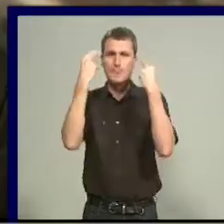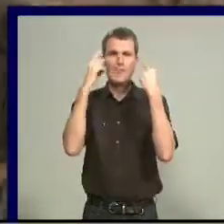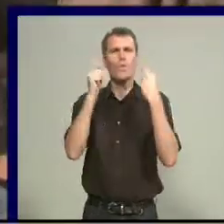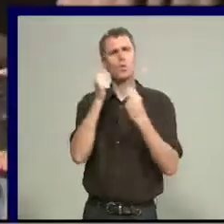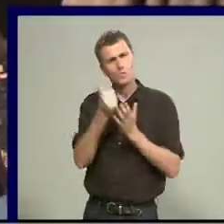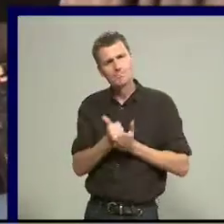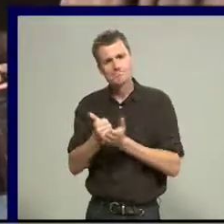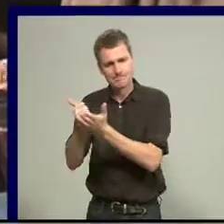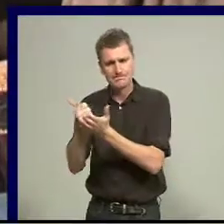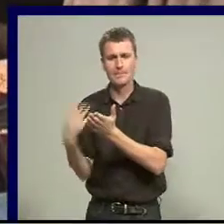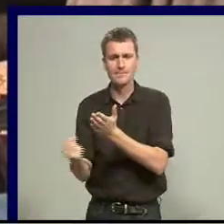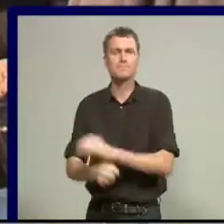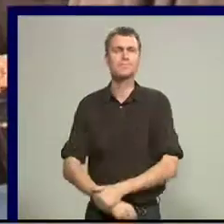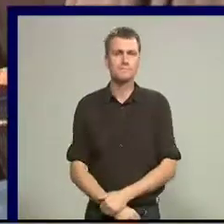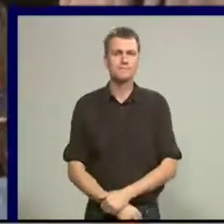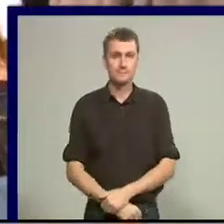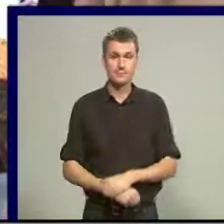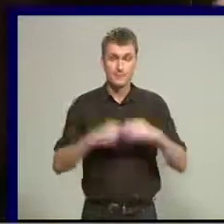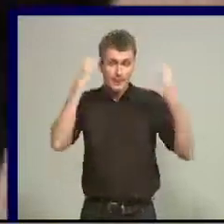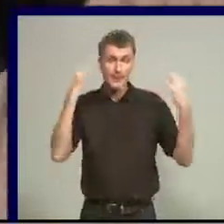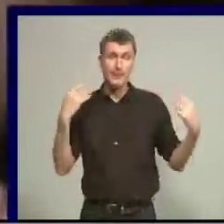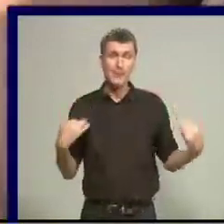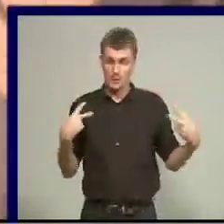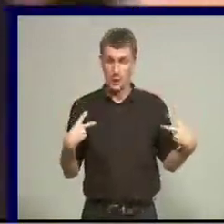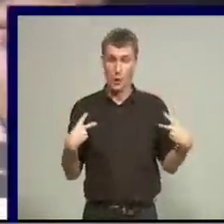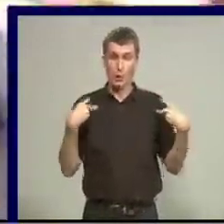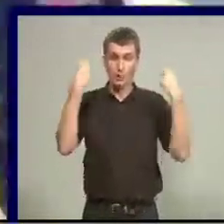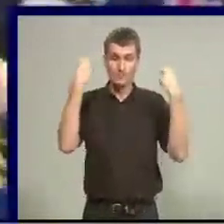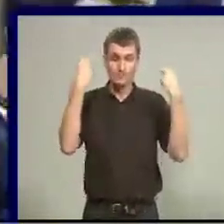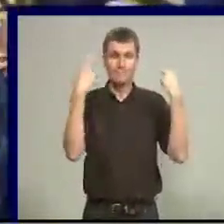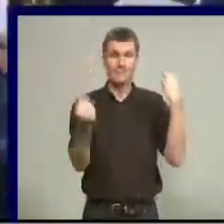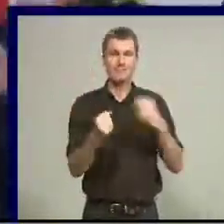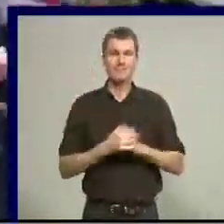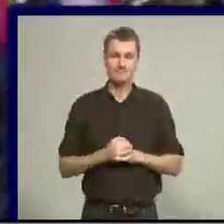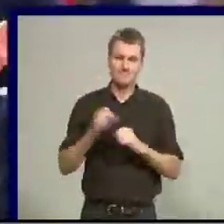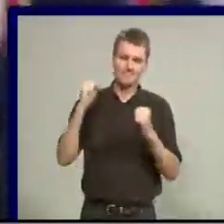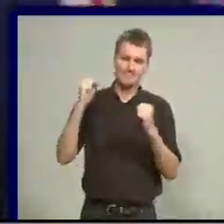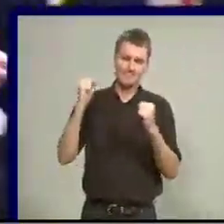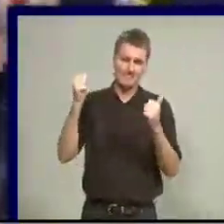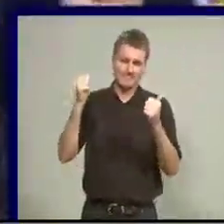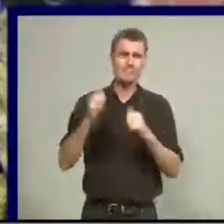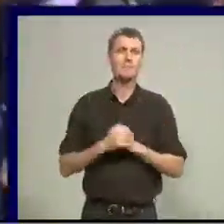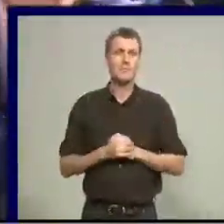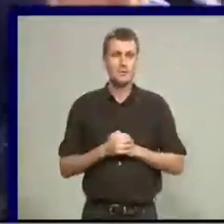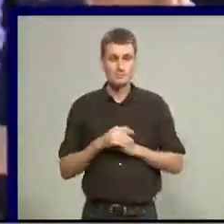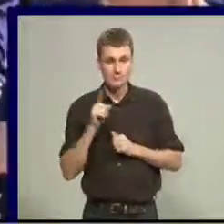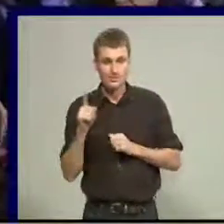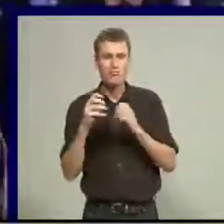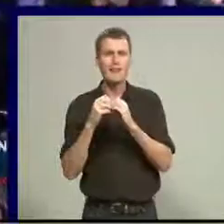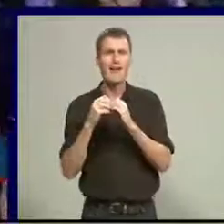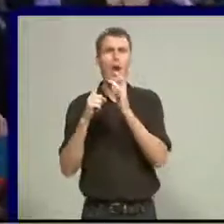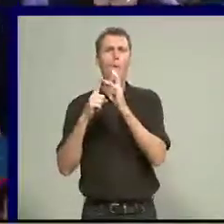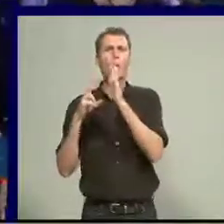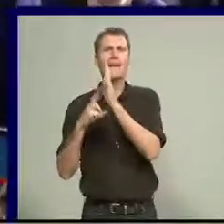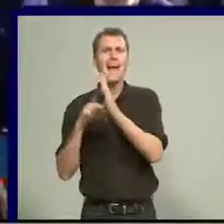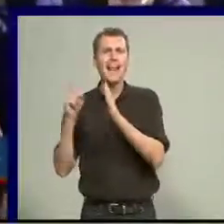Gone are these long golden locks. Ruby O'Neill said goodbye to her long hair today. What do